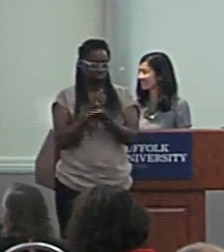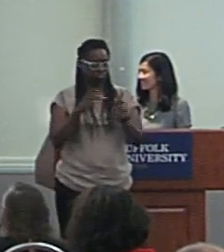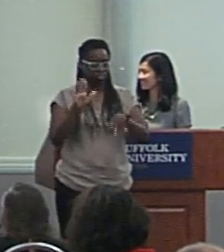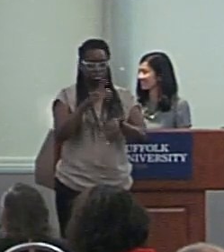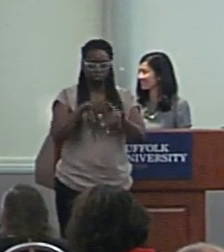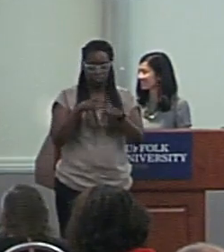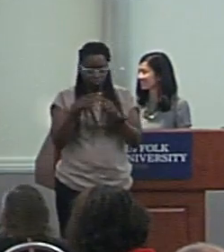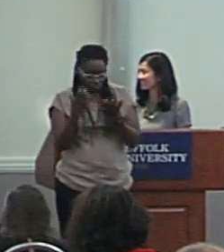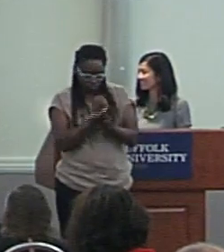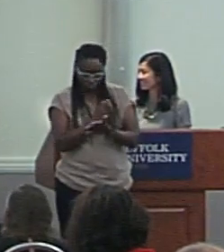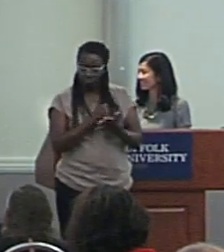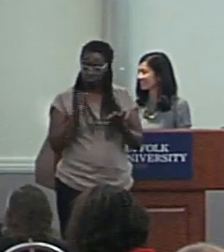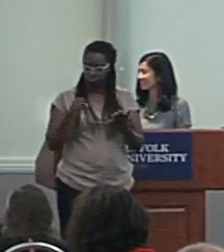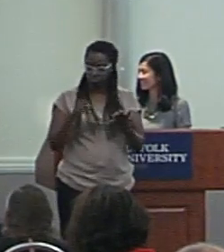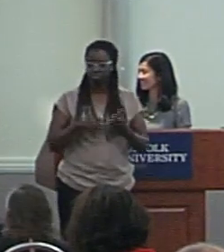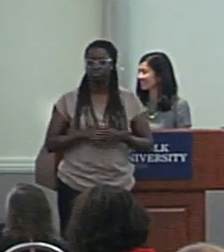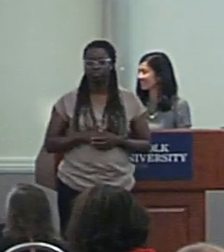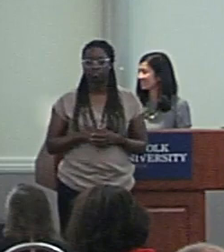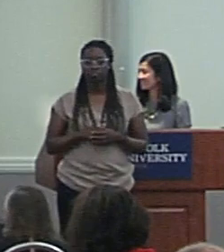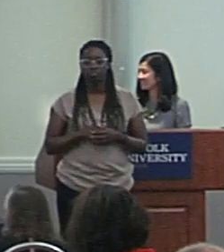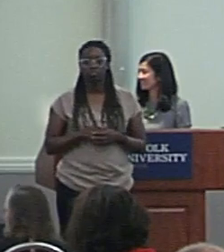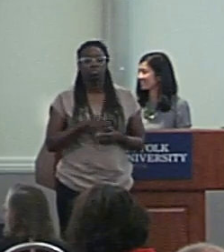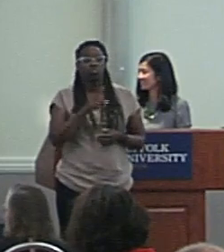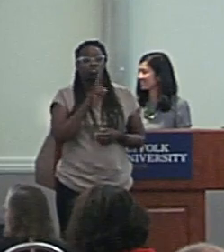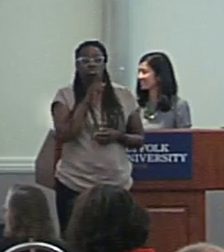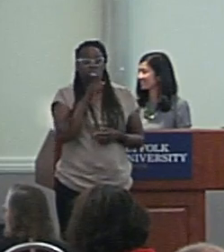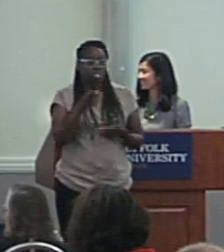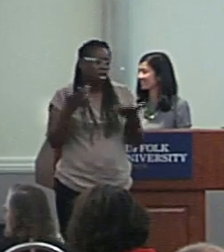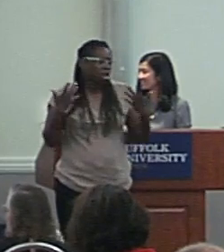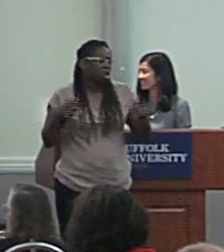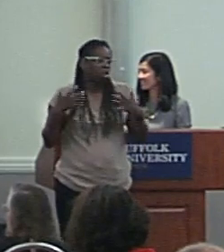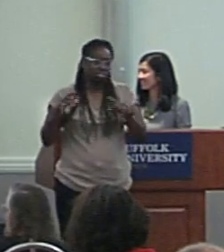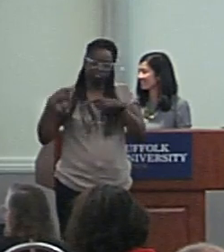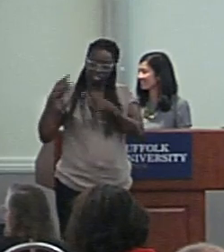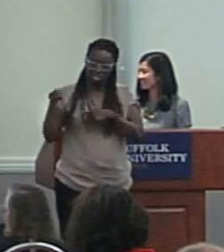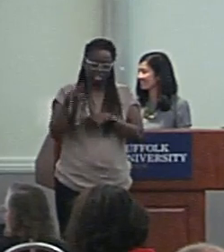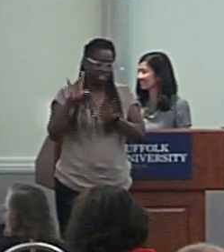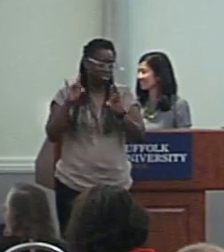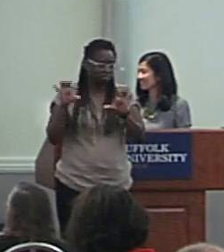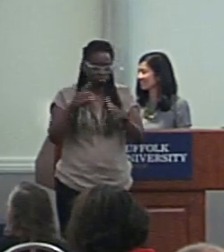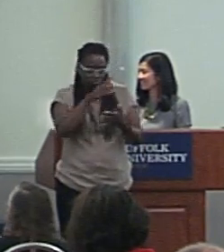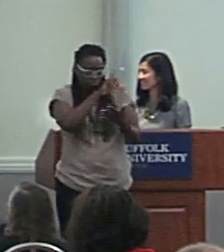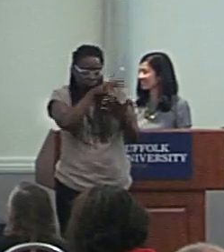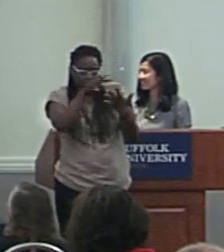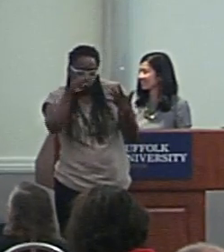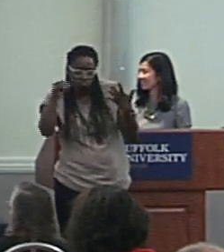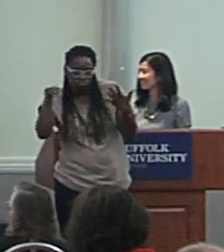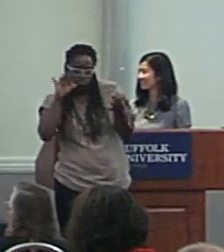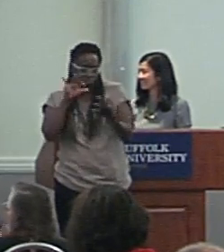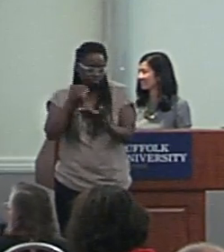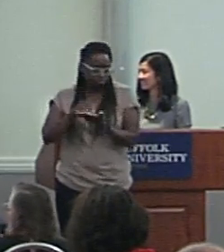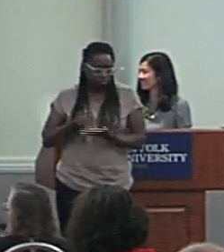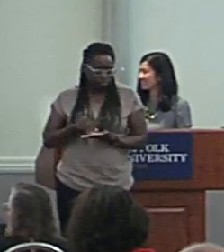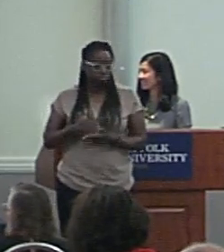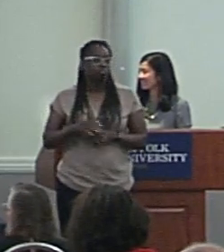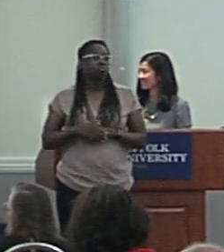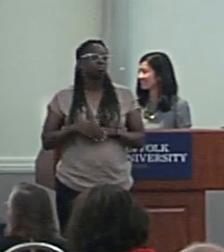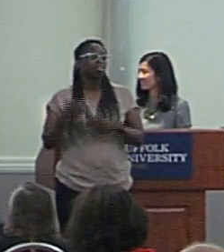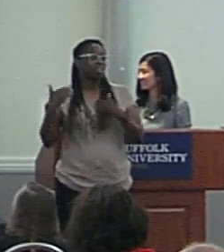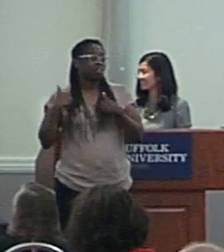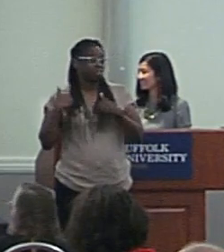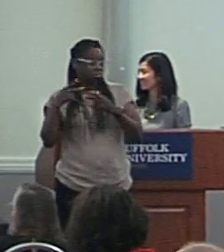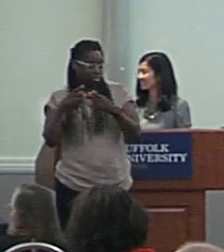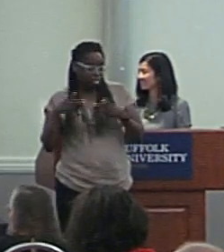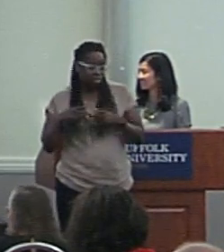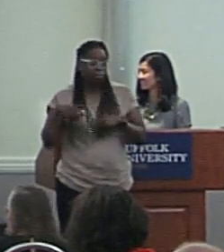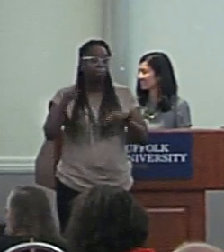certainly already, there has been a place now where people can, both for official business